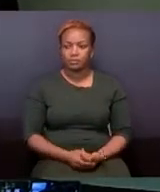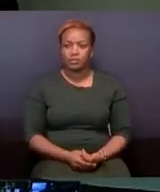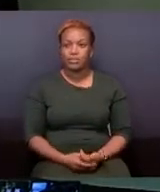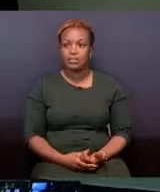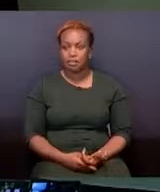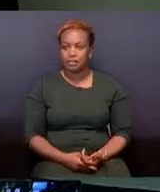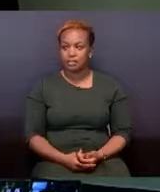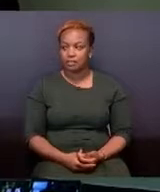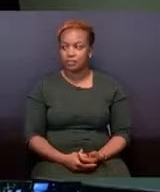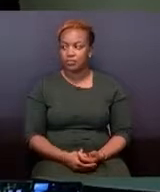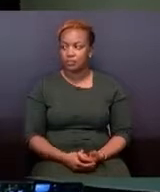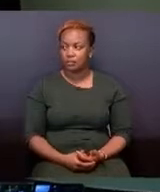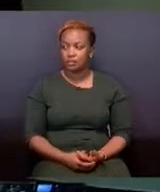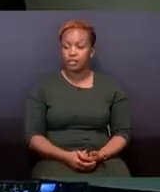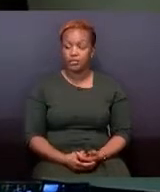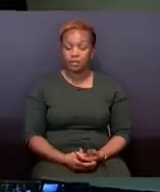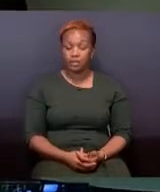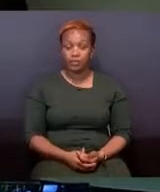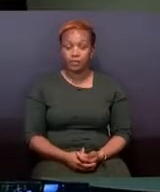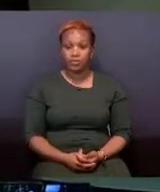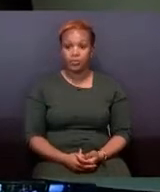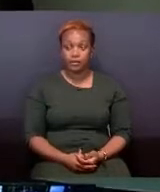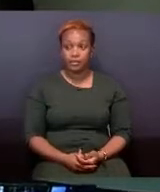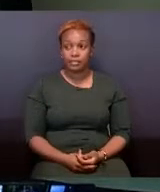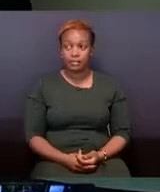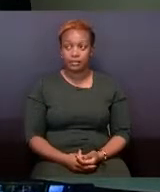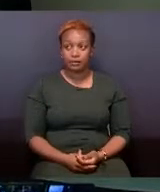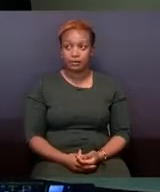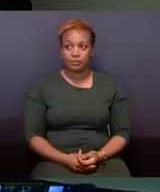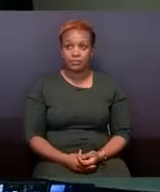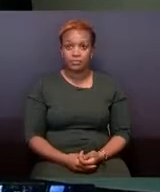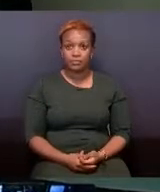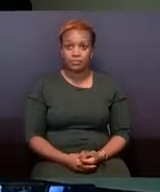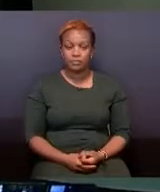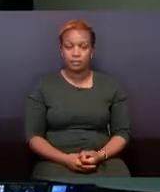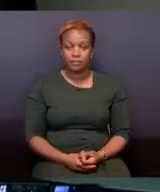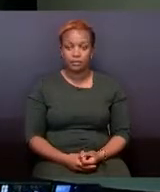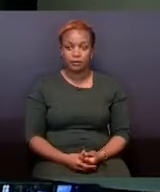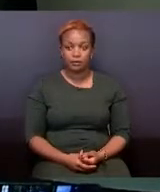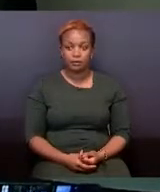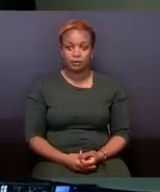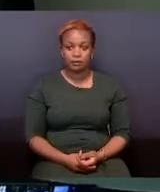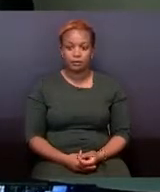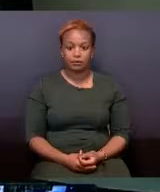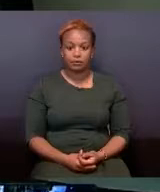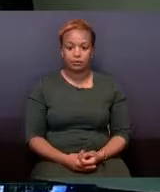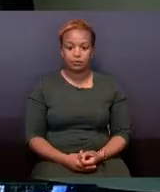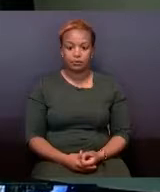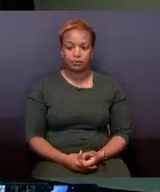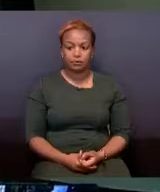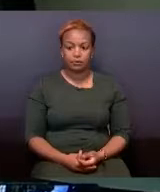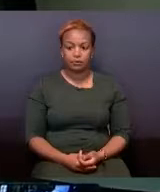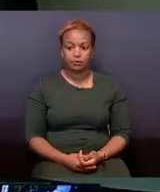Okay. All right. You may go ahead. Yeah. Where's the microphone? There you go.